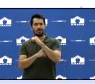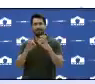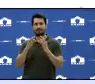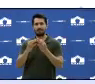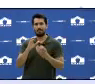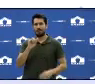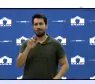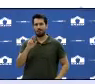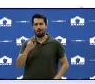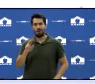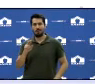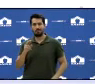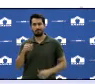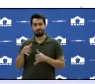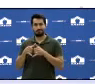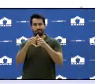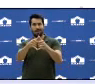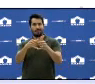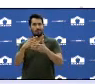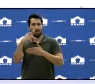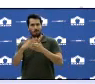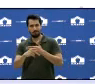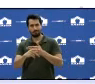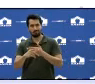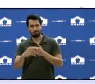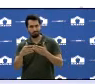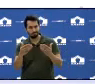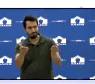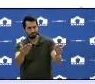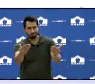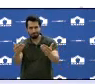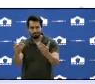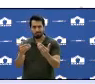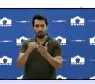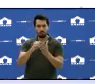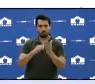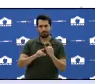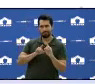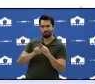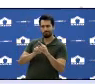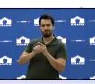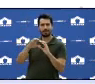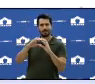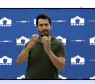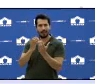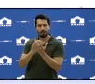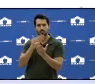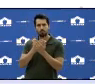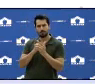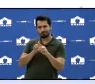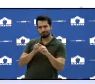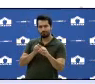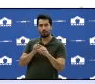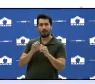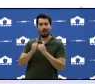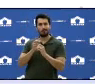Incentive Program that encourages students from all campuses to attend classes every day. And information about